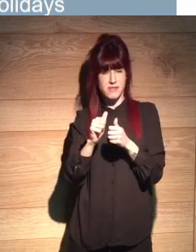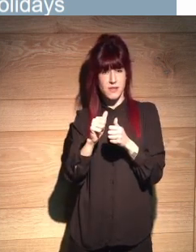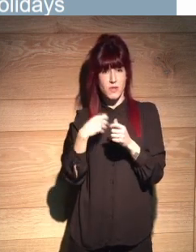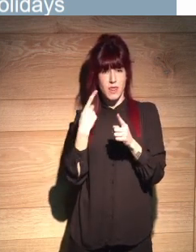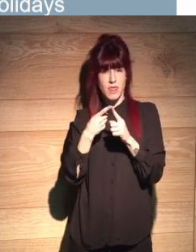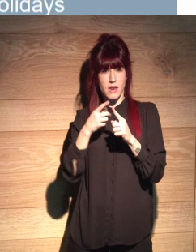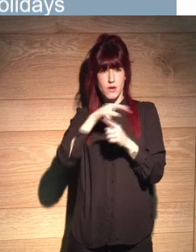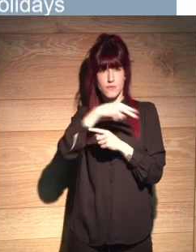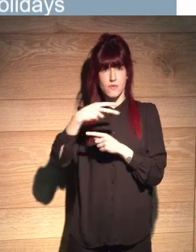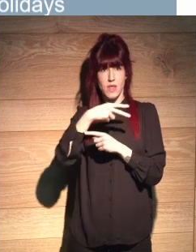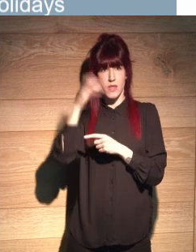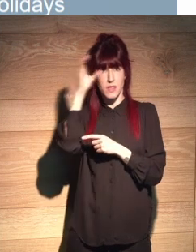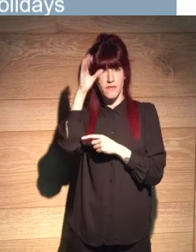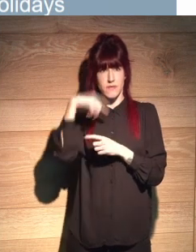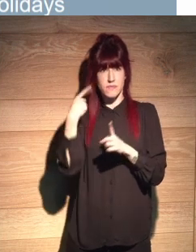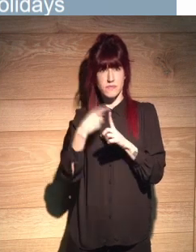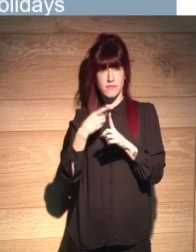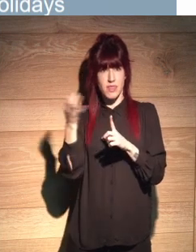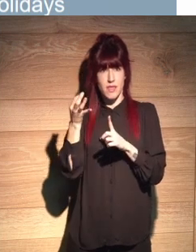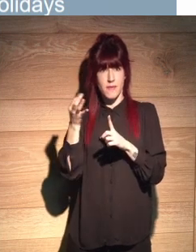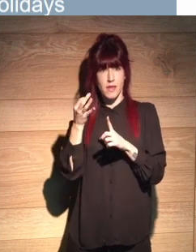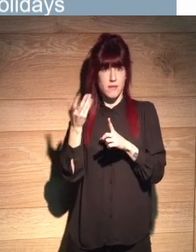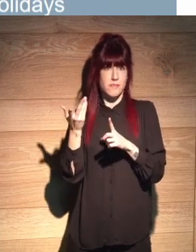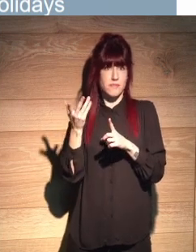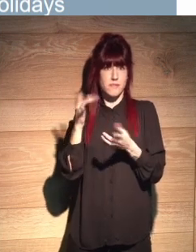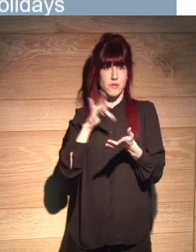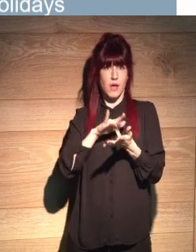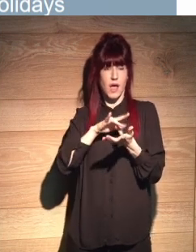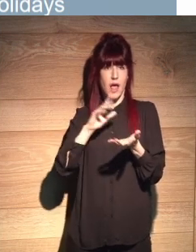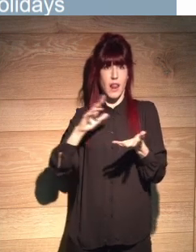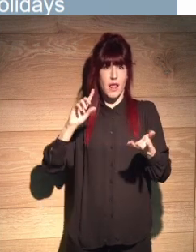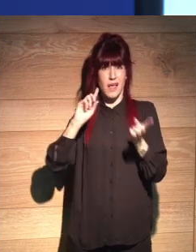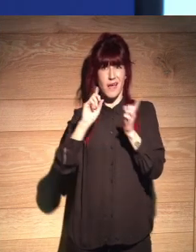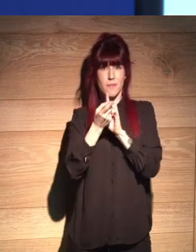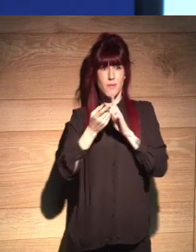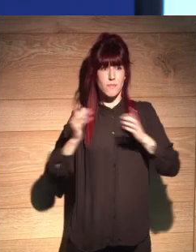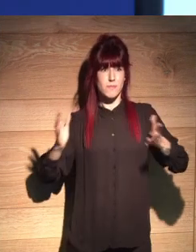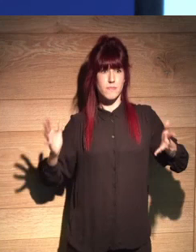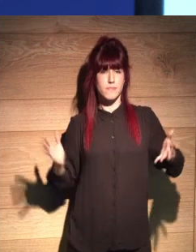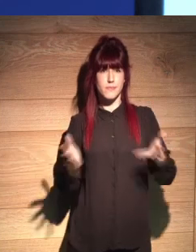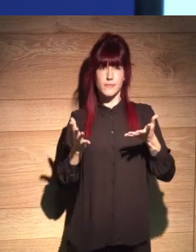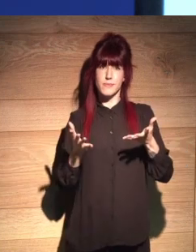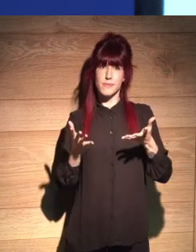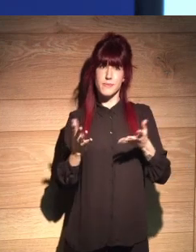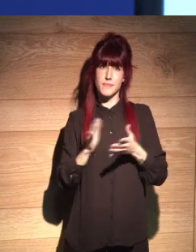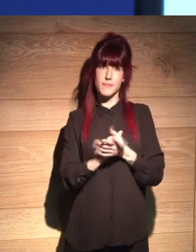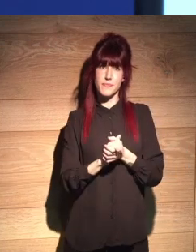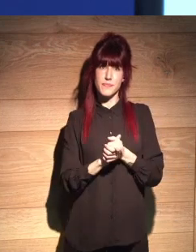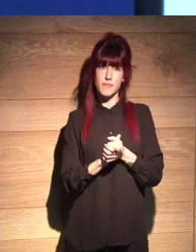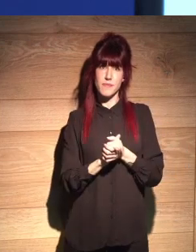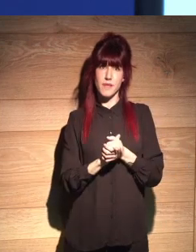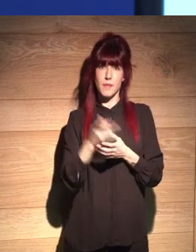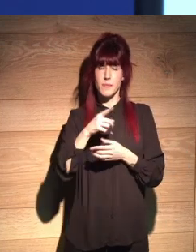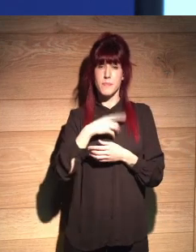results in driving change. We should also be very, very good in